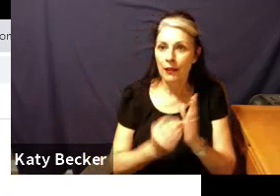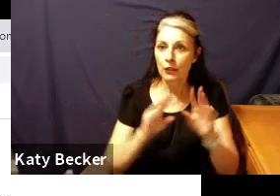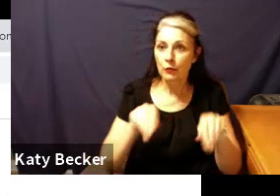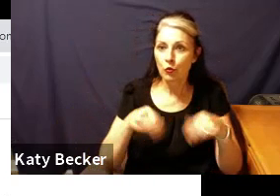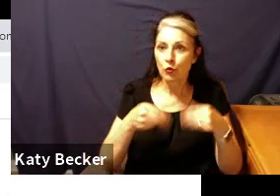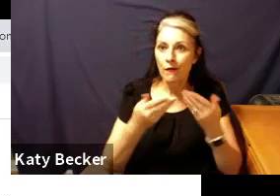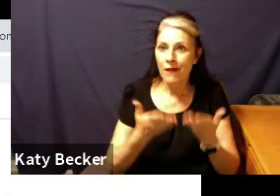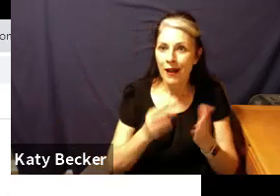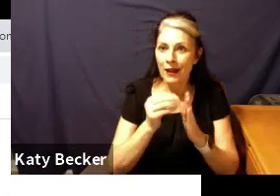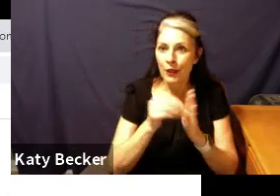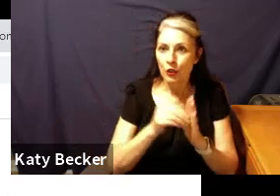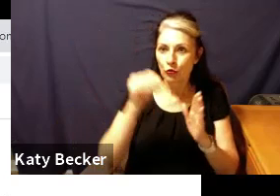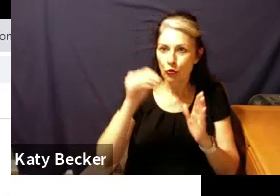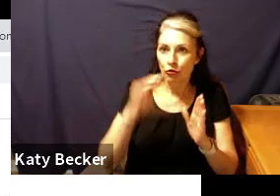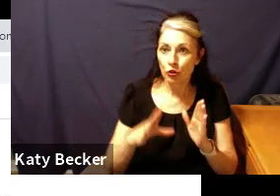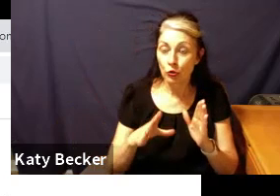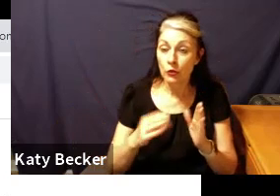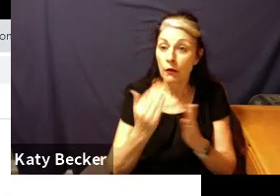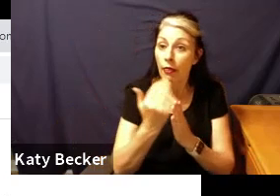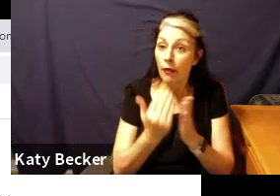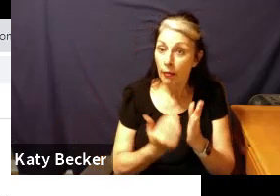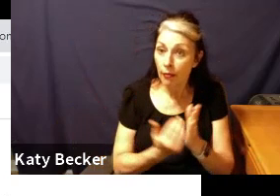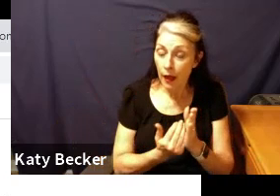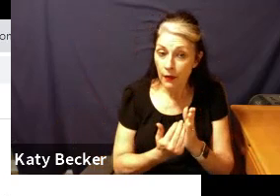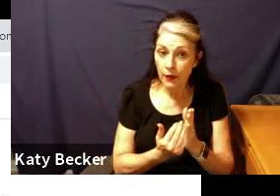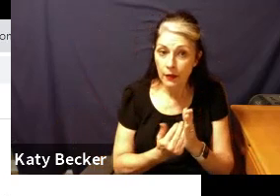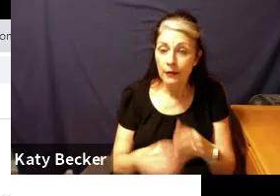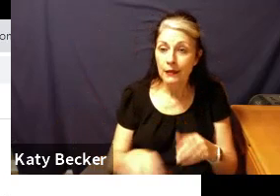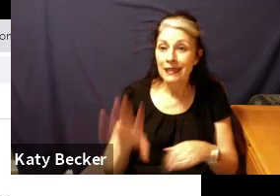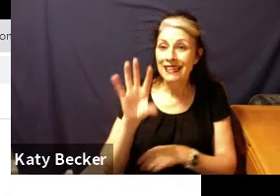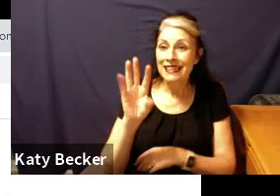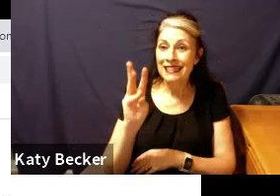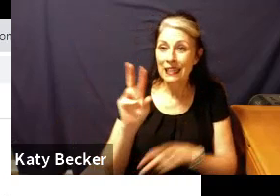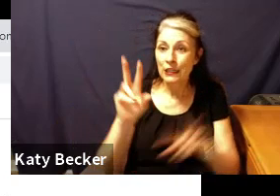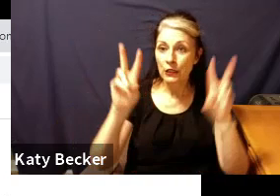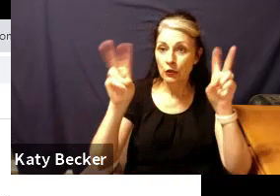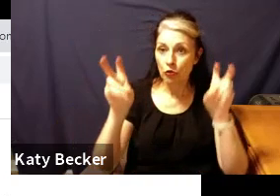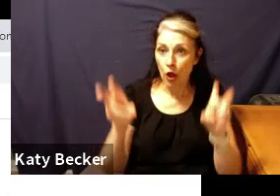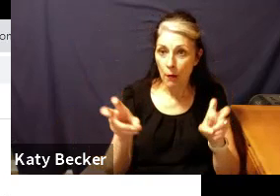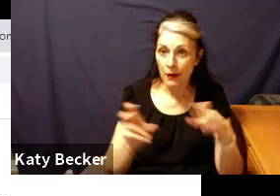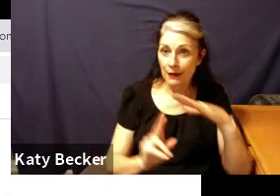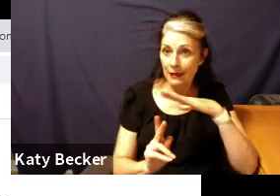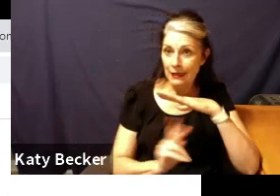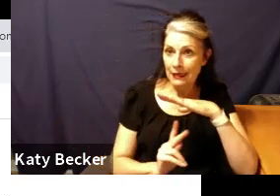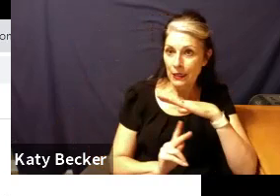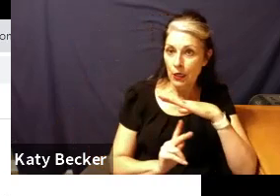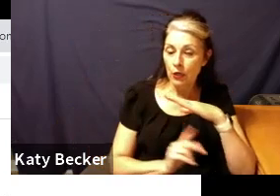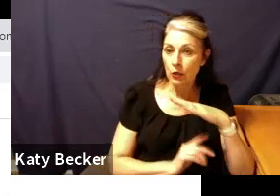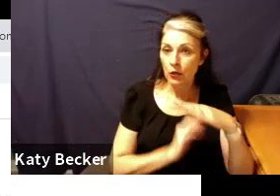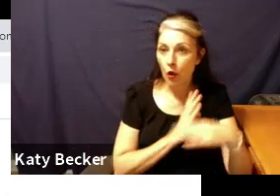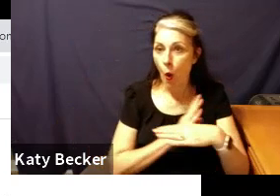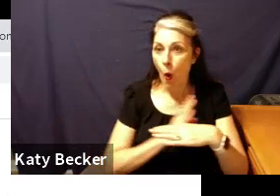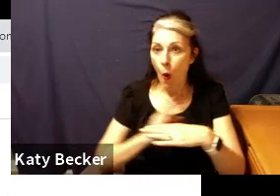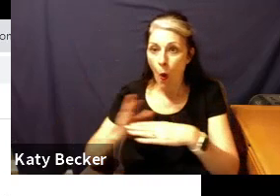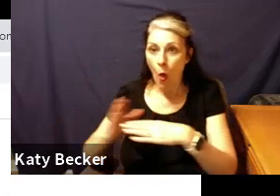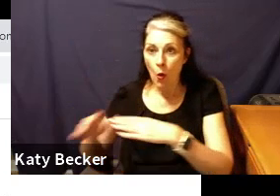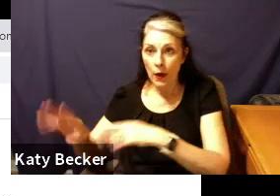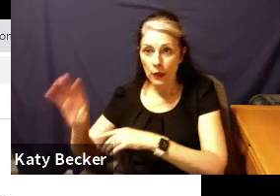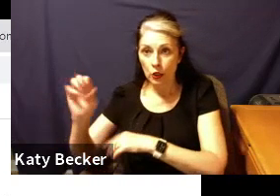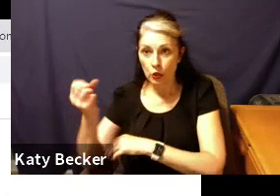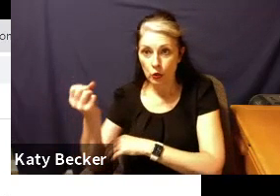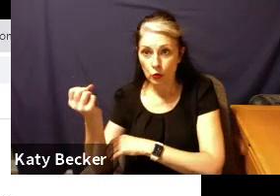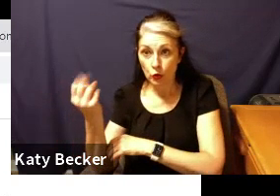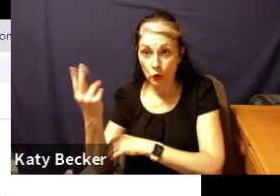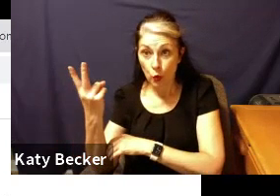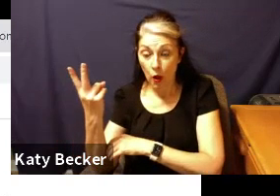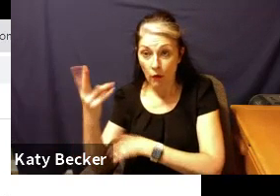students. These lessons are, the 6 topics are covered both from kindergarten all the way to 12th grade. However, the